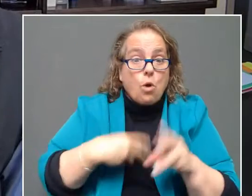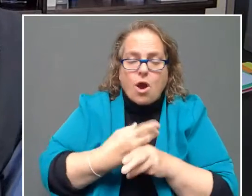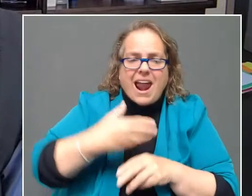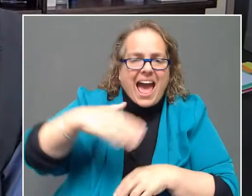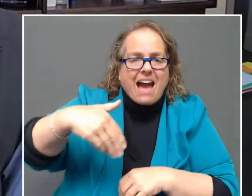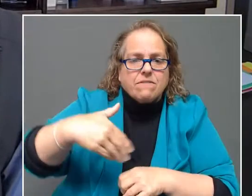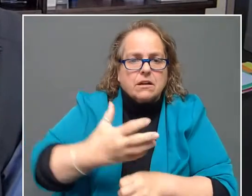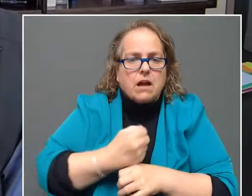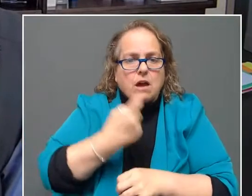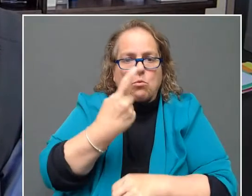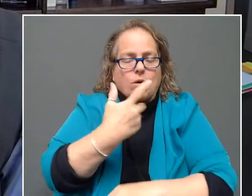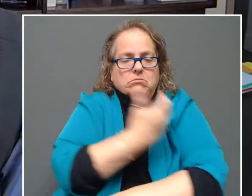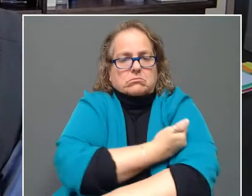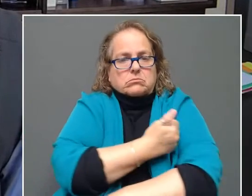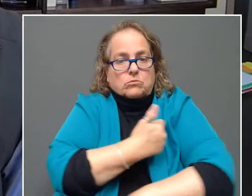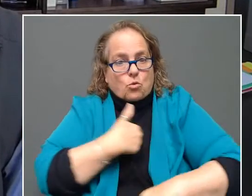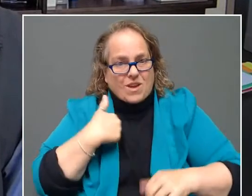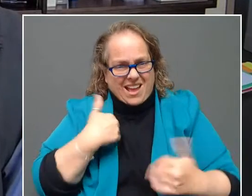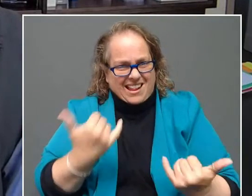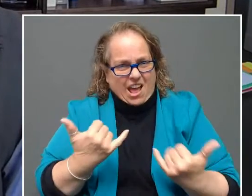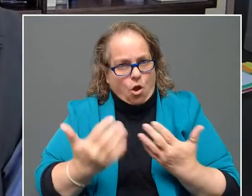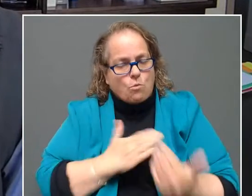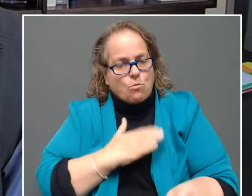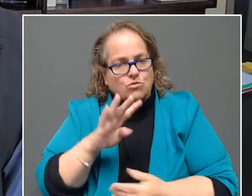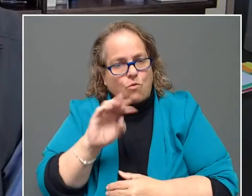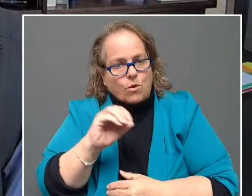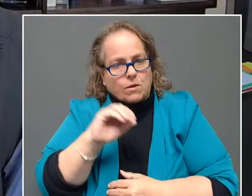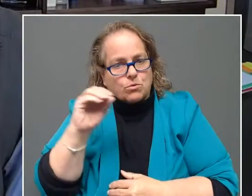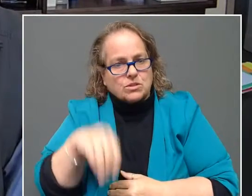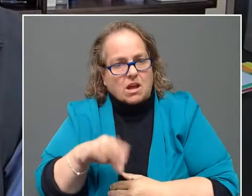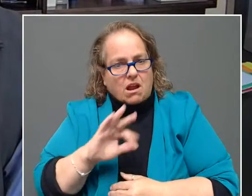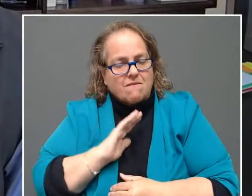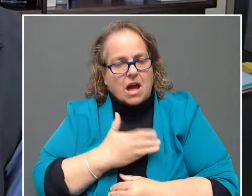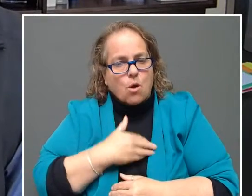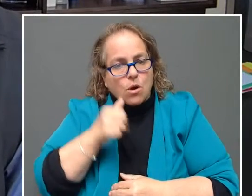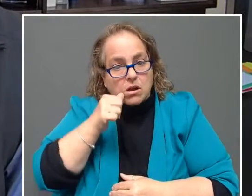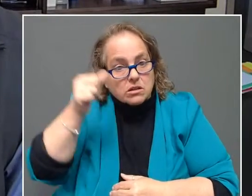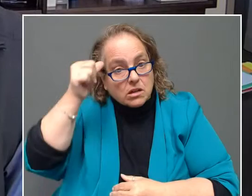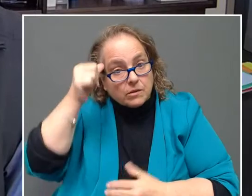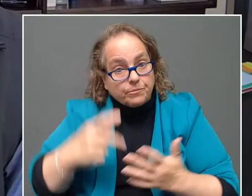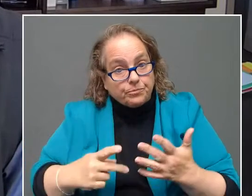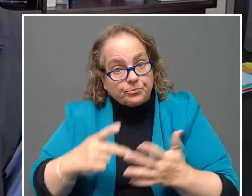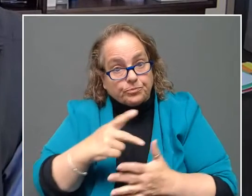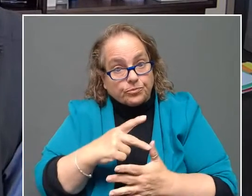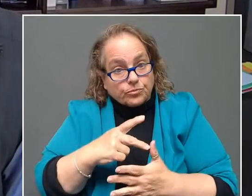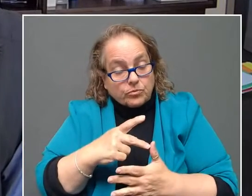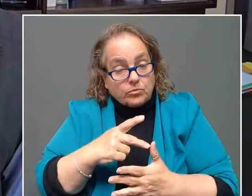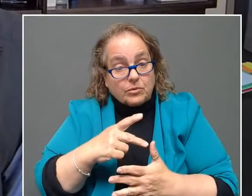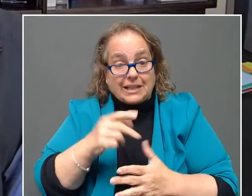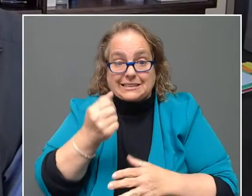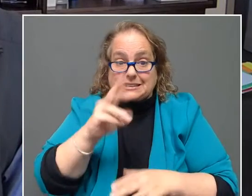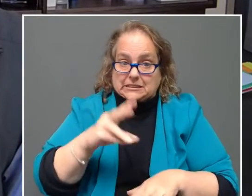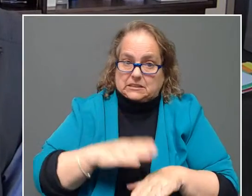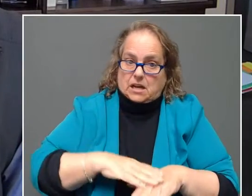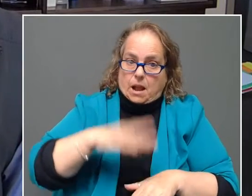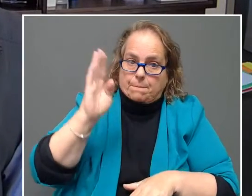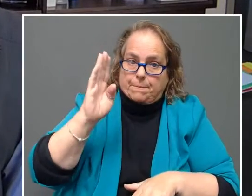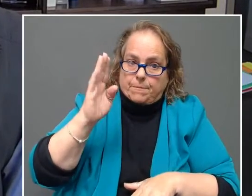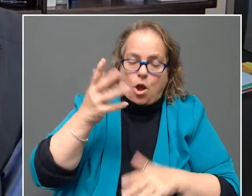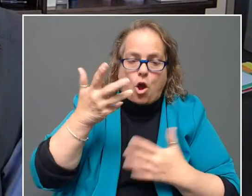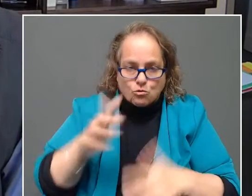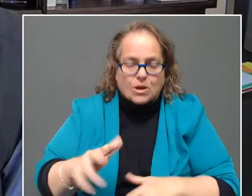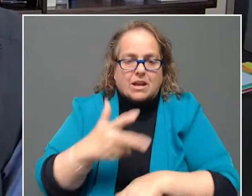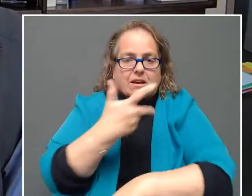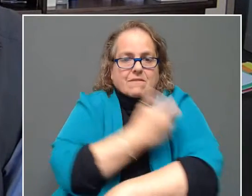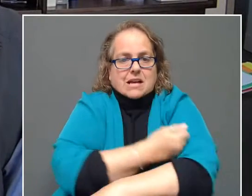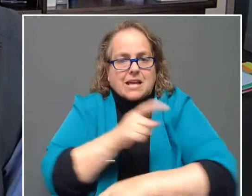just said, we have nearly 40% of our adult population, when you define adult as 16 and up, already vaccinated as we sit